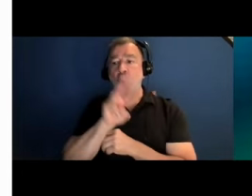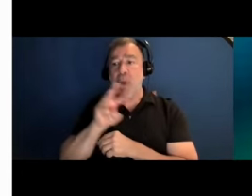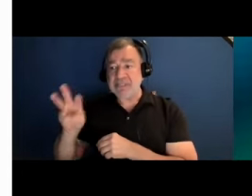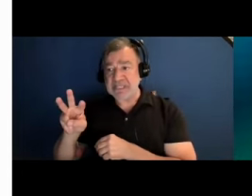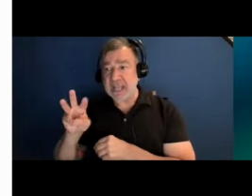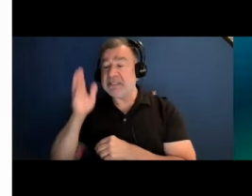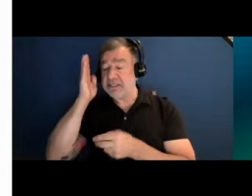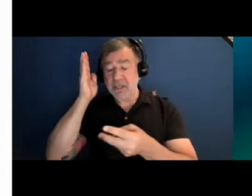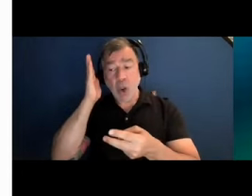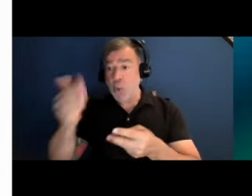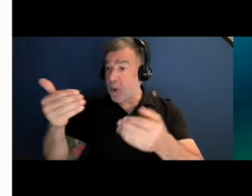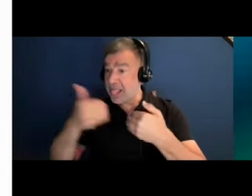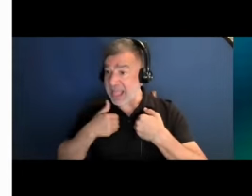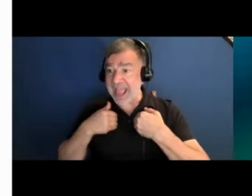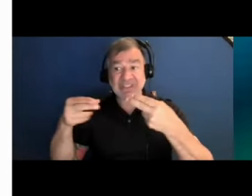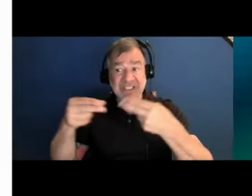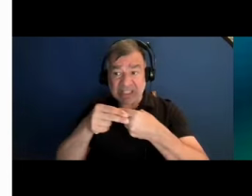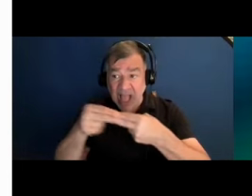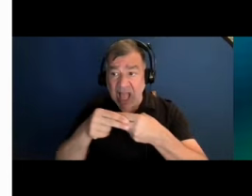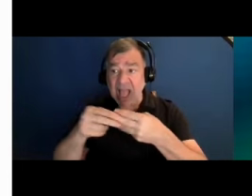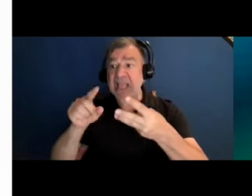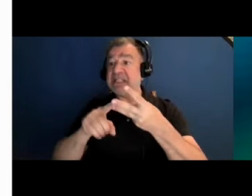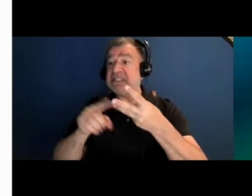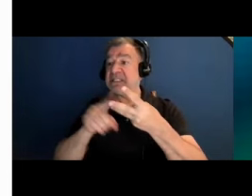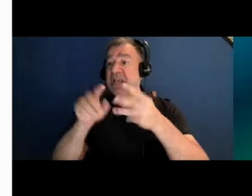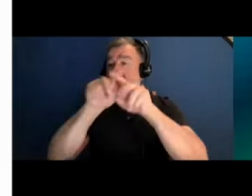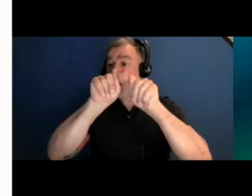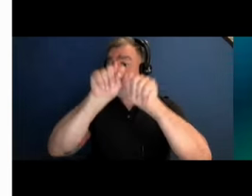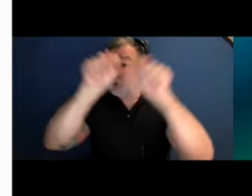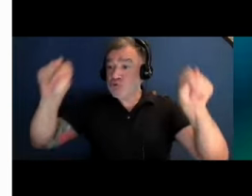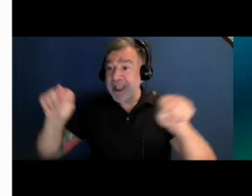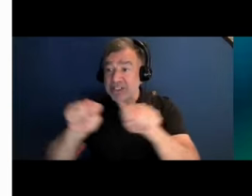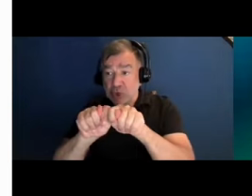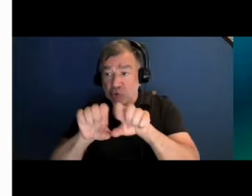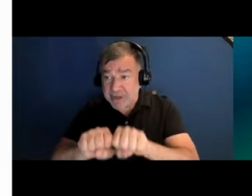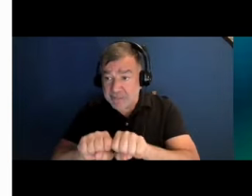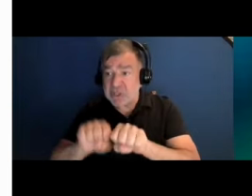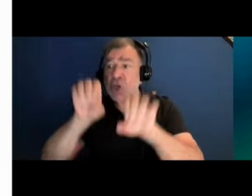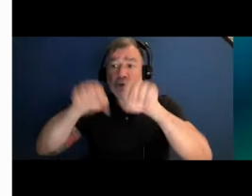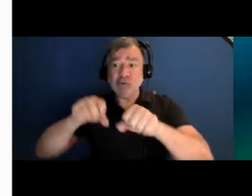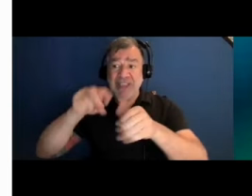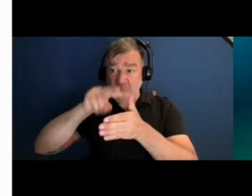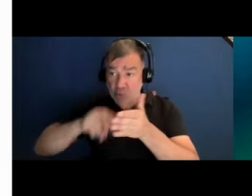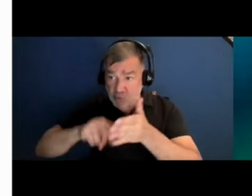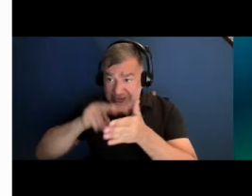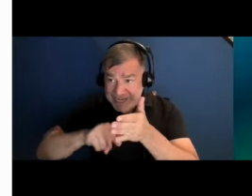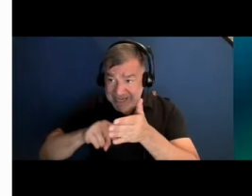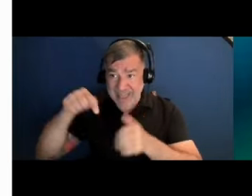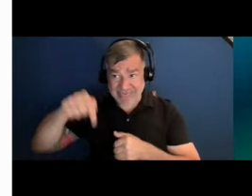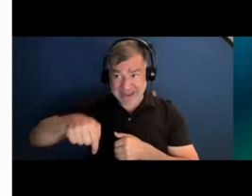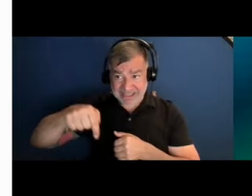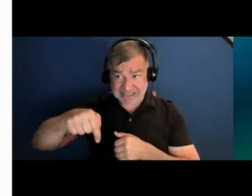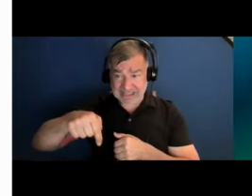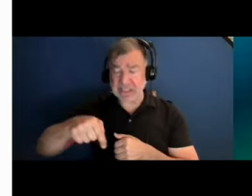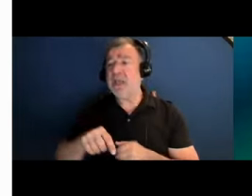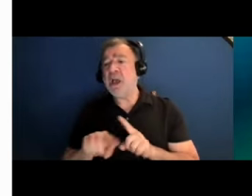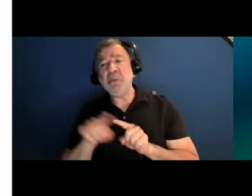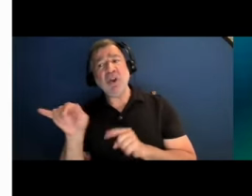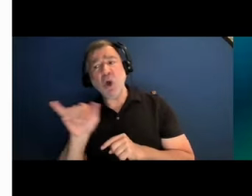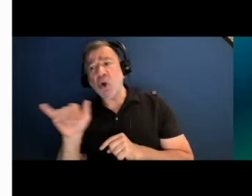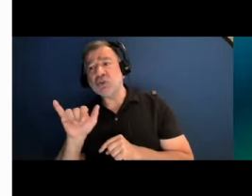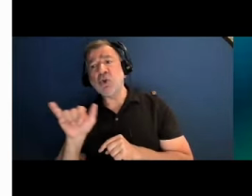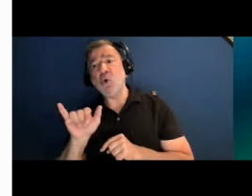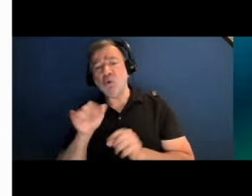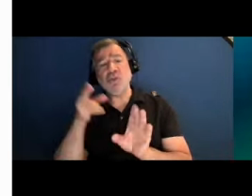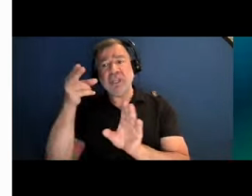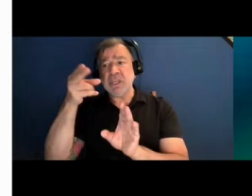transcript, and then, as David had mentioned with the call centers, the Able plans do have customer service